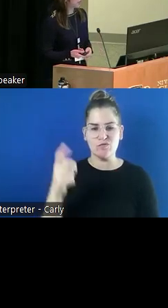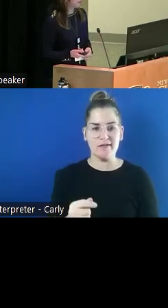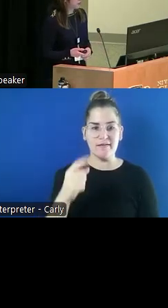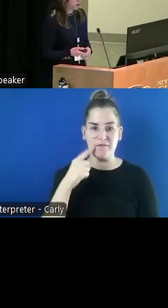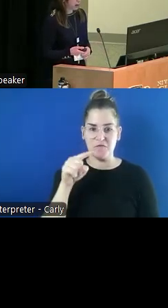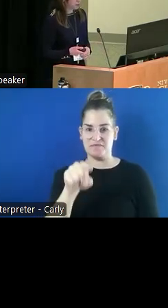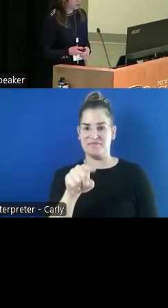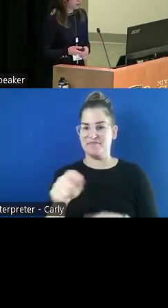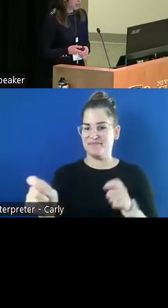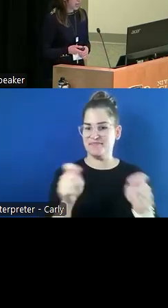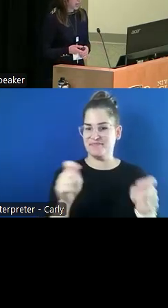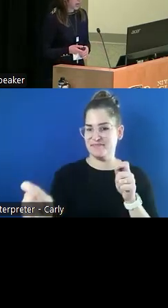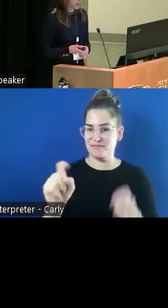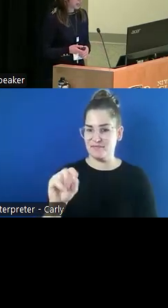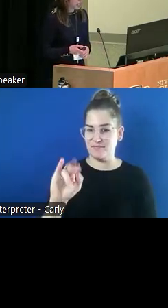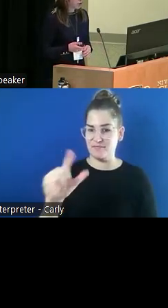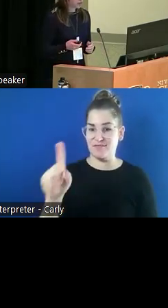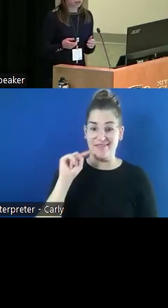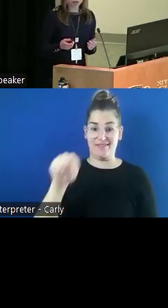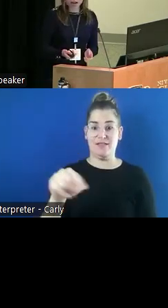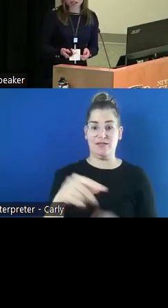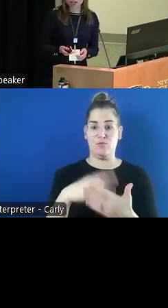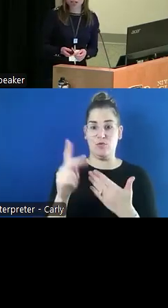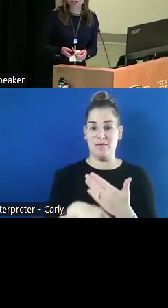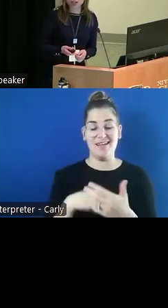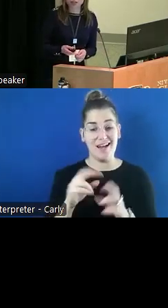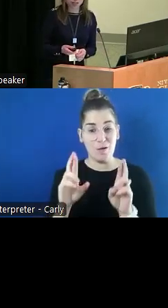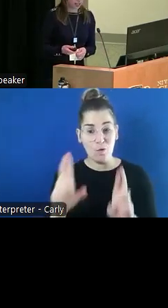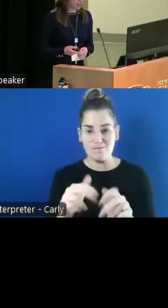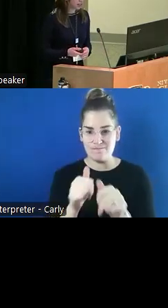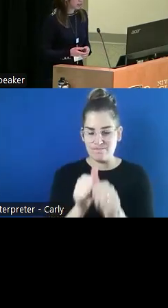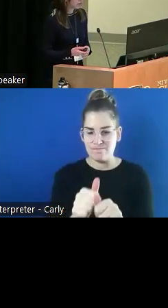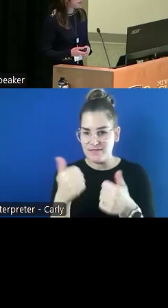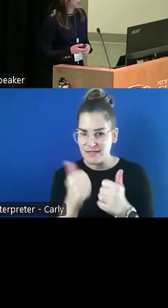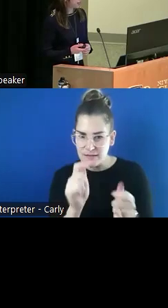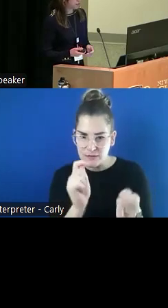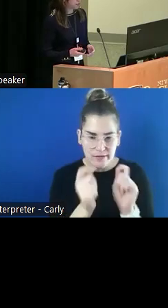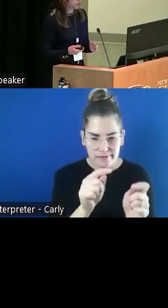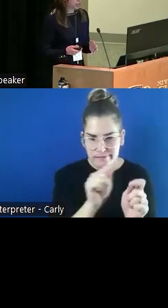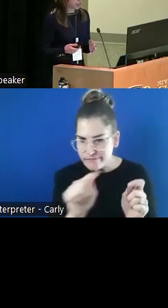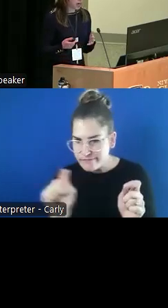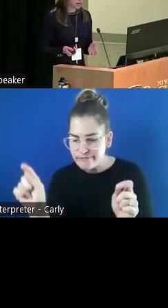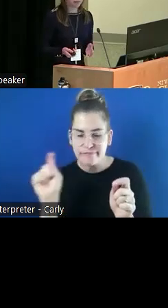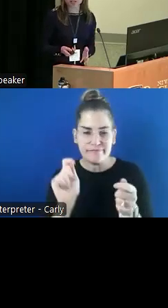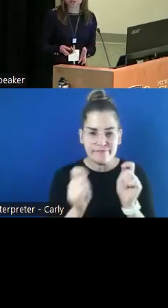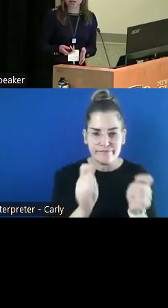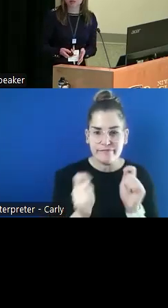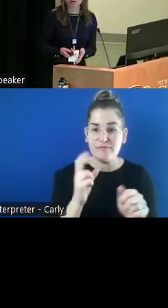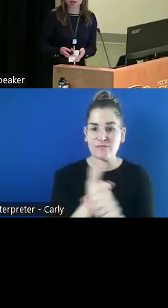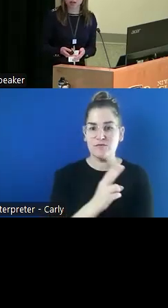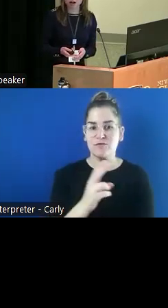motivation therapy program. And I hope to track changes in patients using an